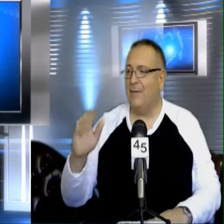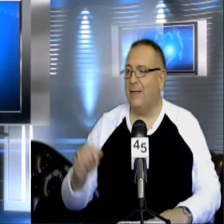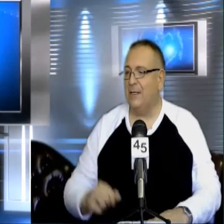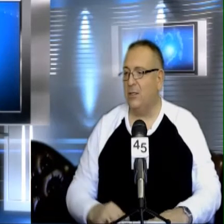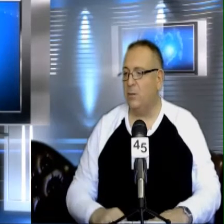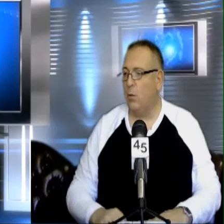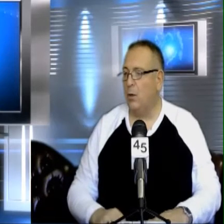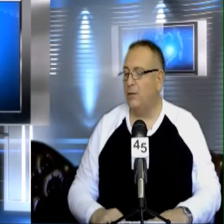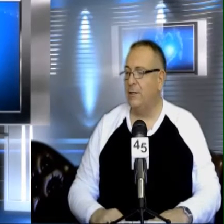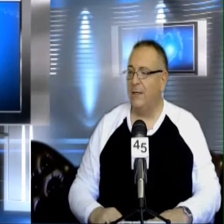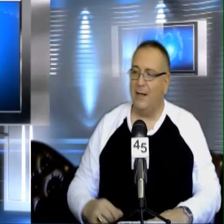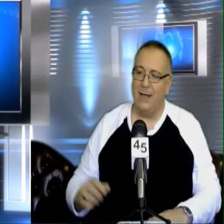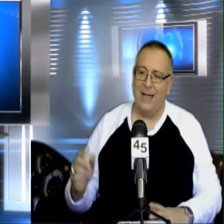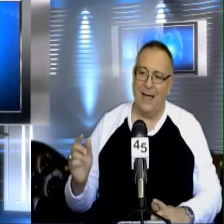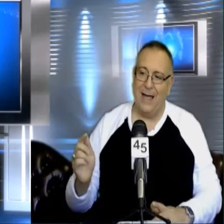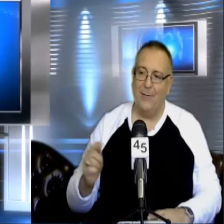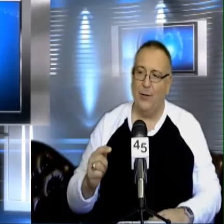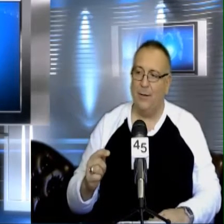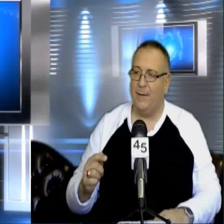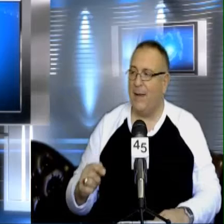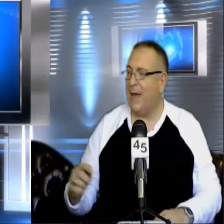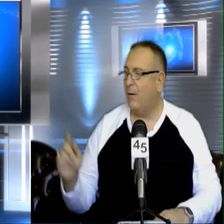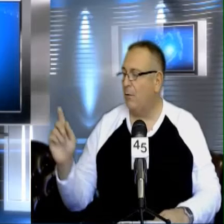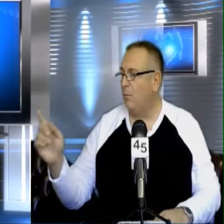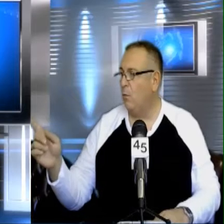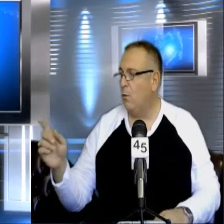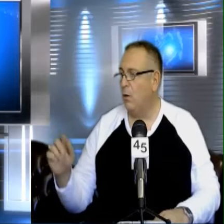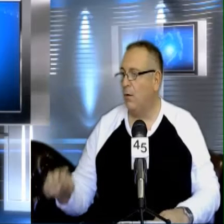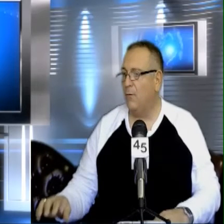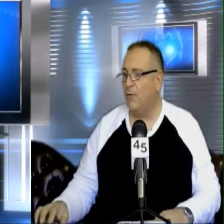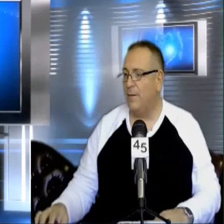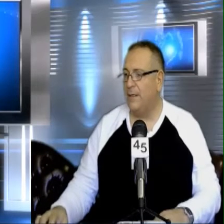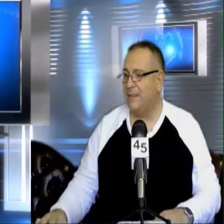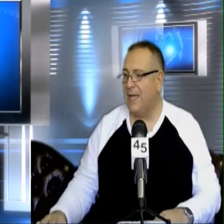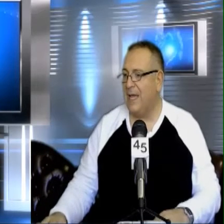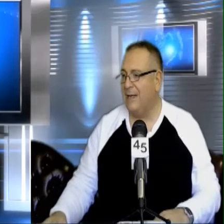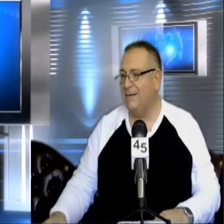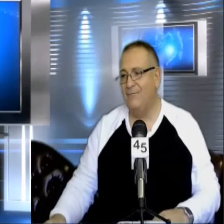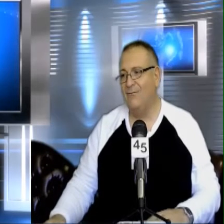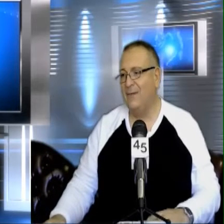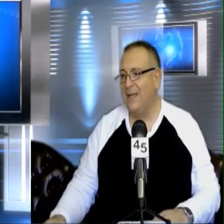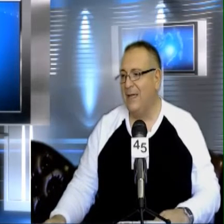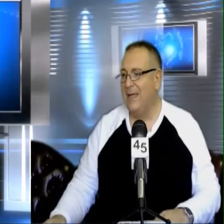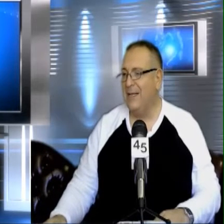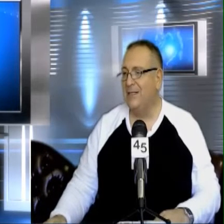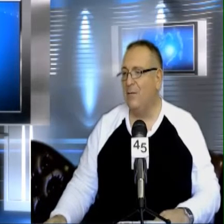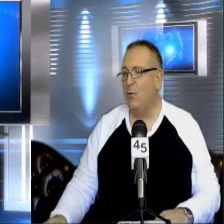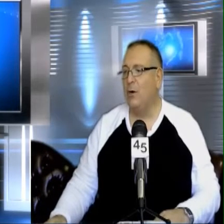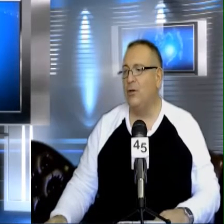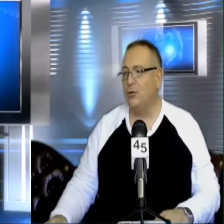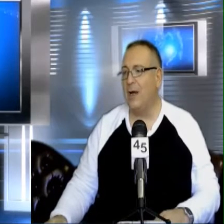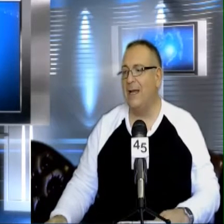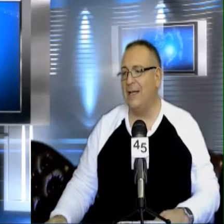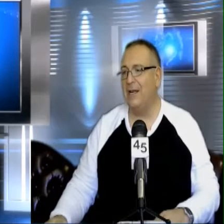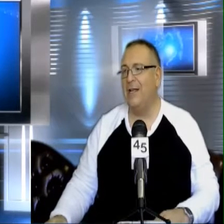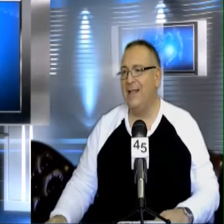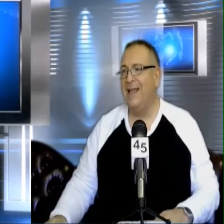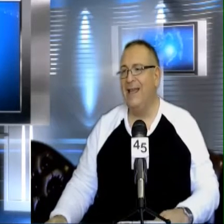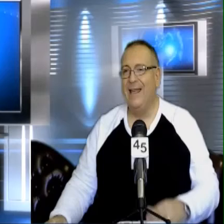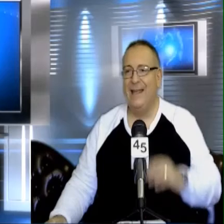it's time to get to sports. I'm going to be back with more from the state. It's important to try